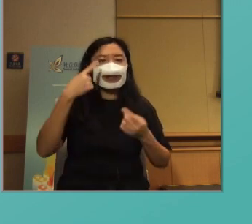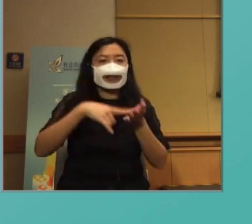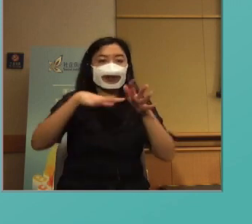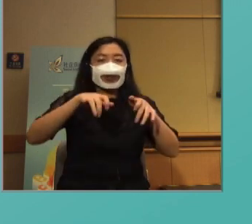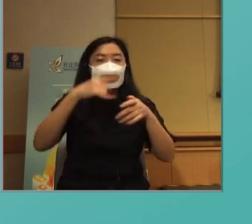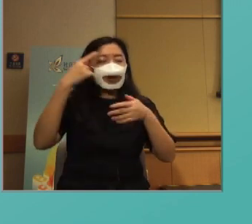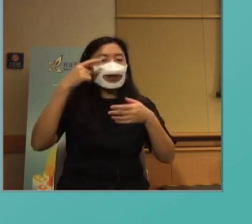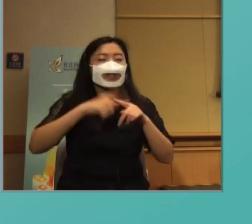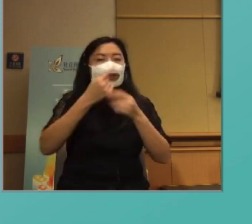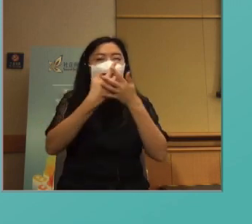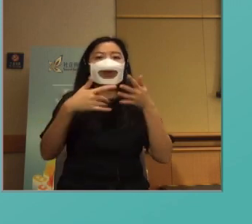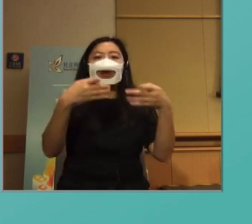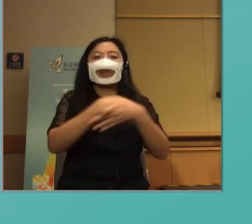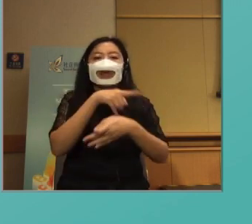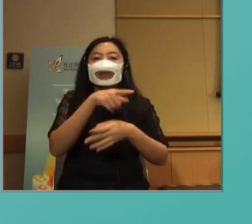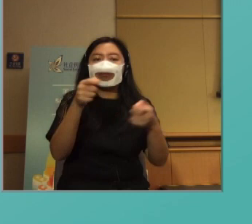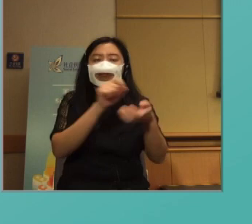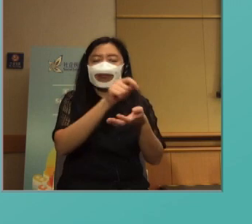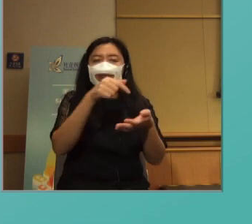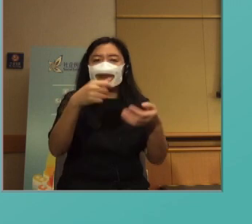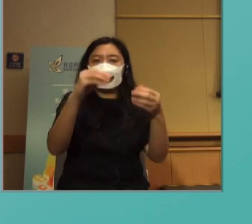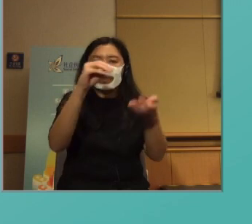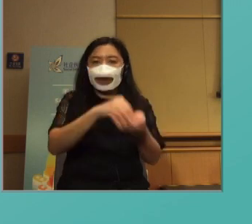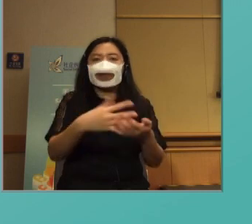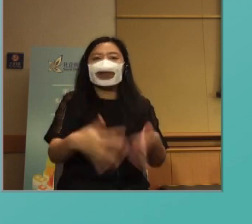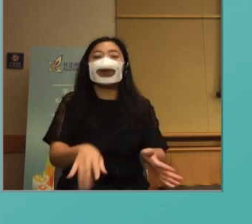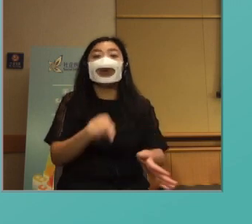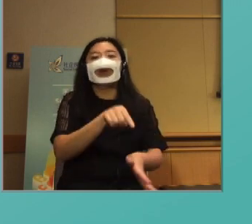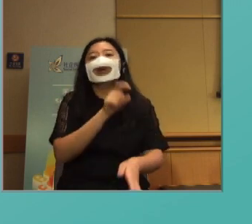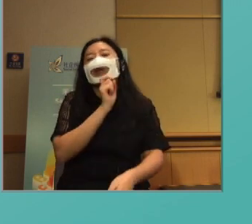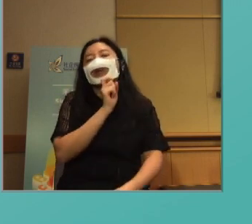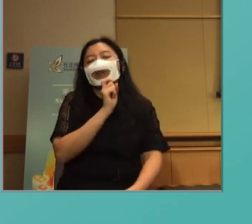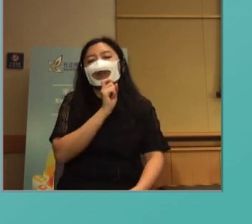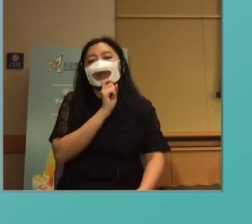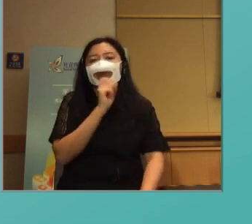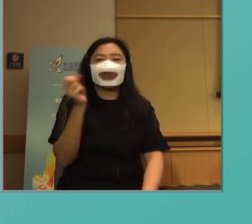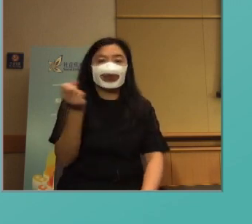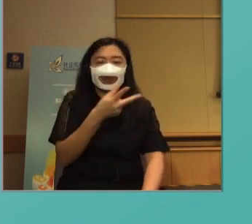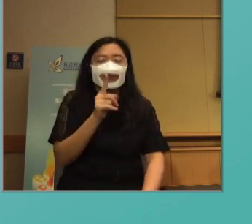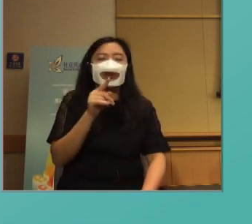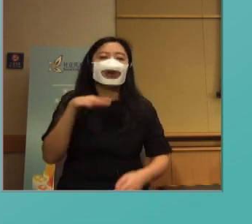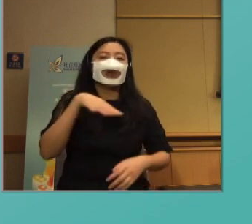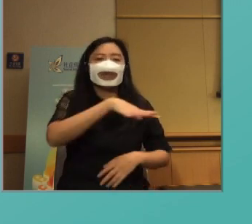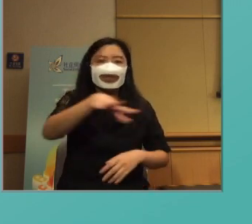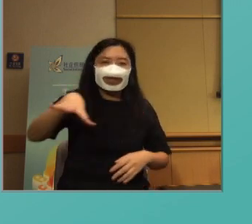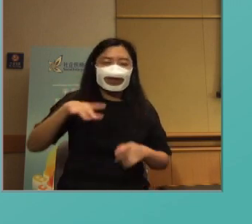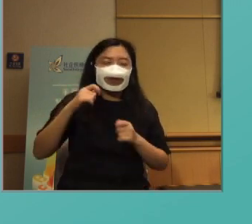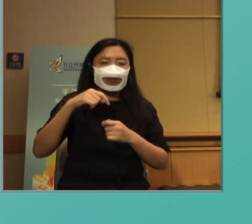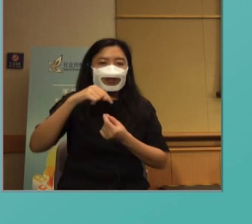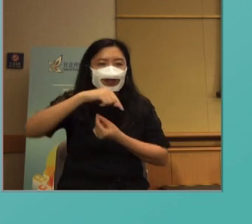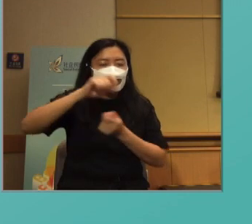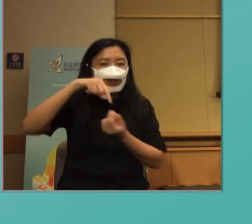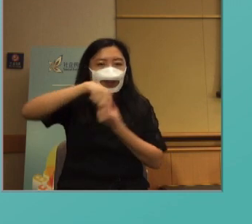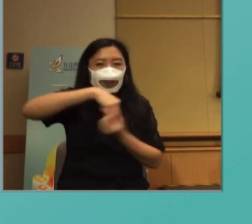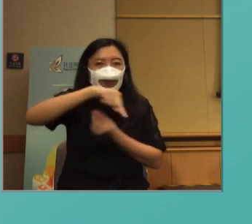help bolster the ecosystem by delivering rewards to community members in a game